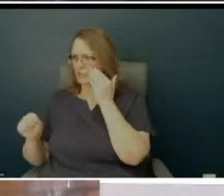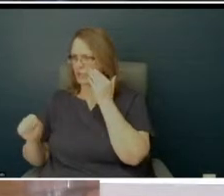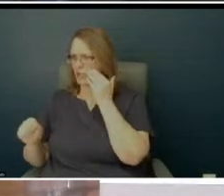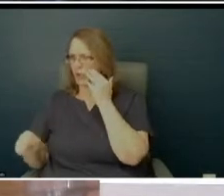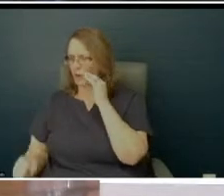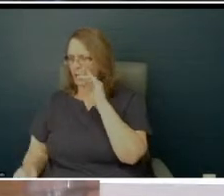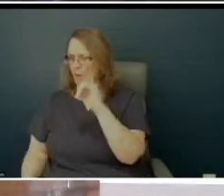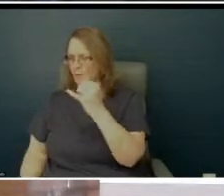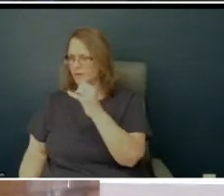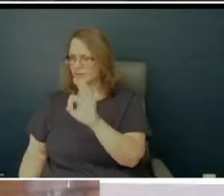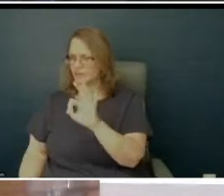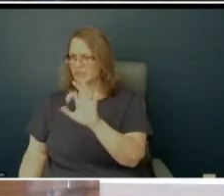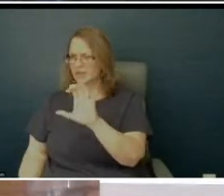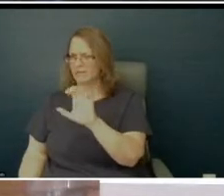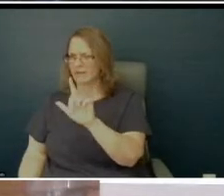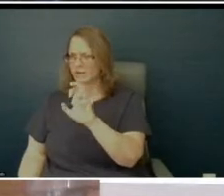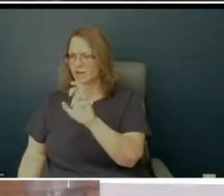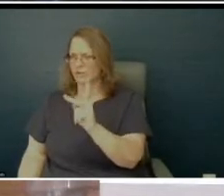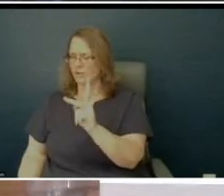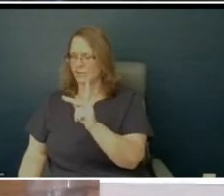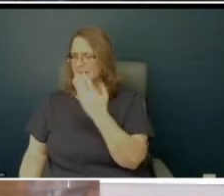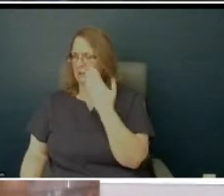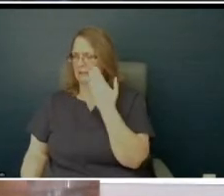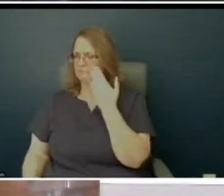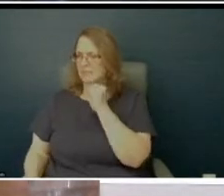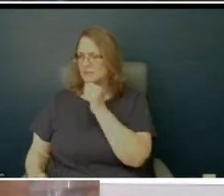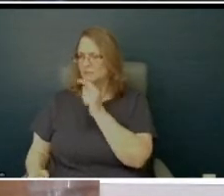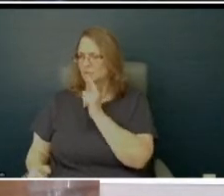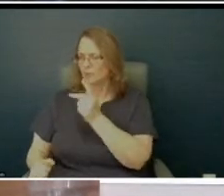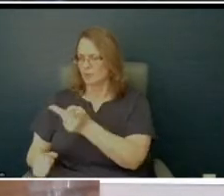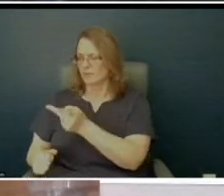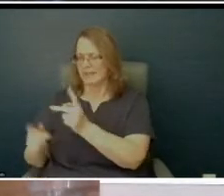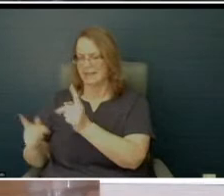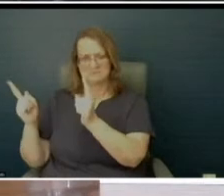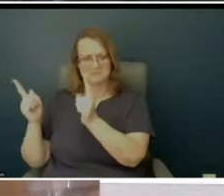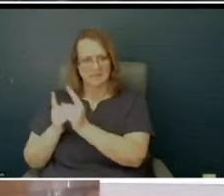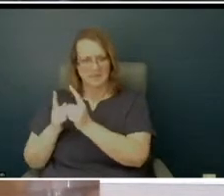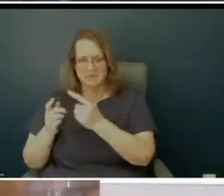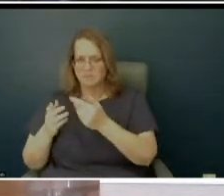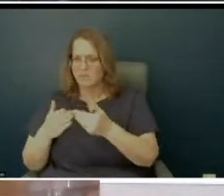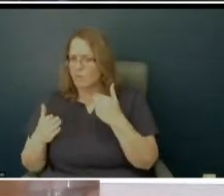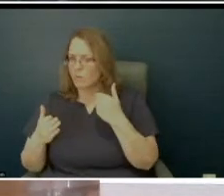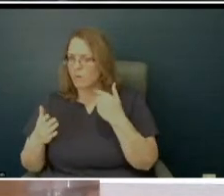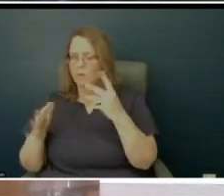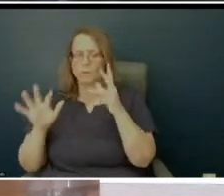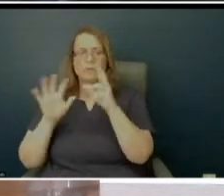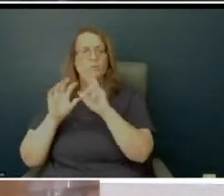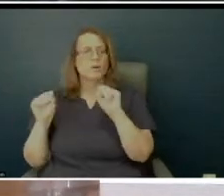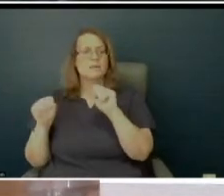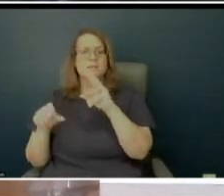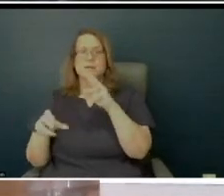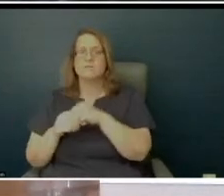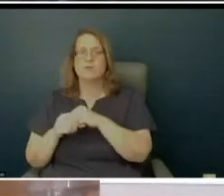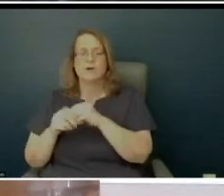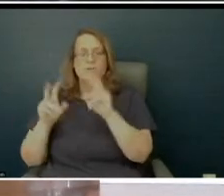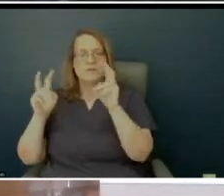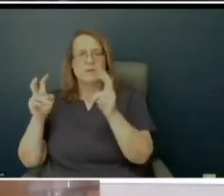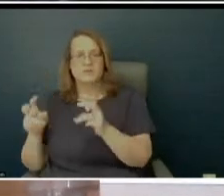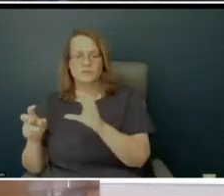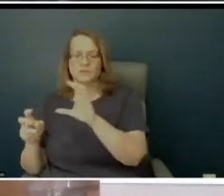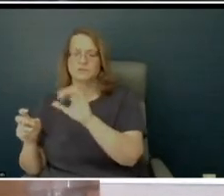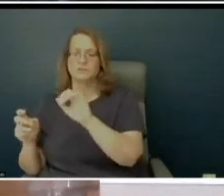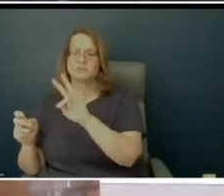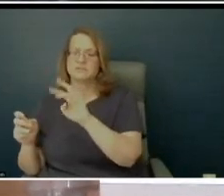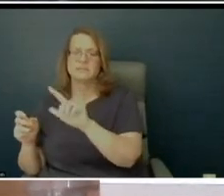Clark? I was not aware that they had ever met or that the president had been involved with any of the issues in the civil division. It was a